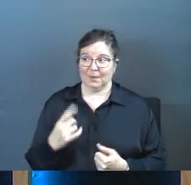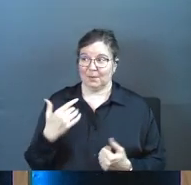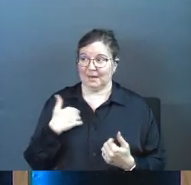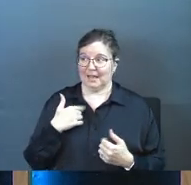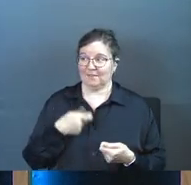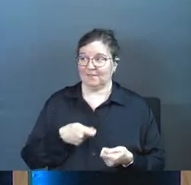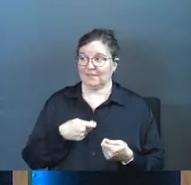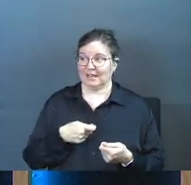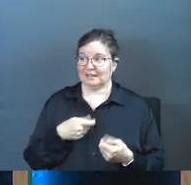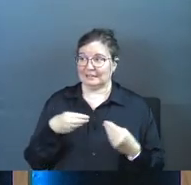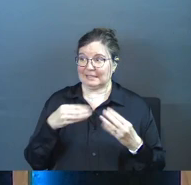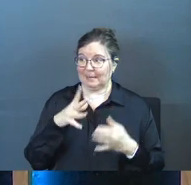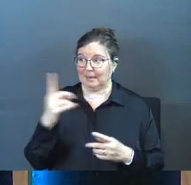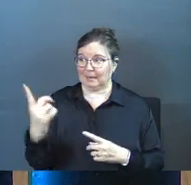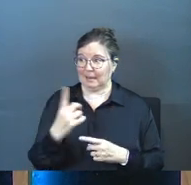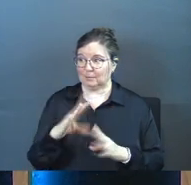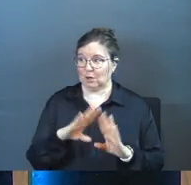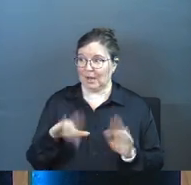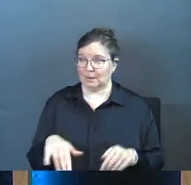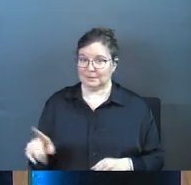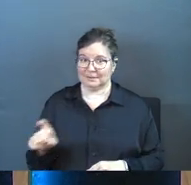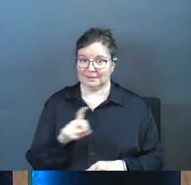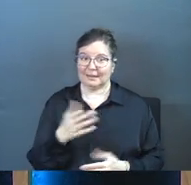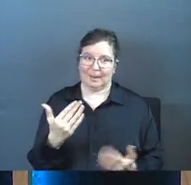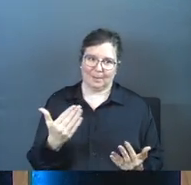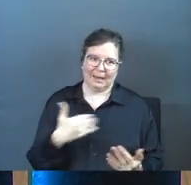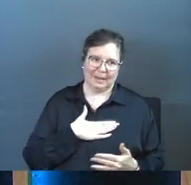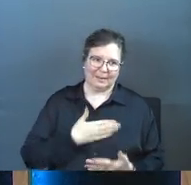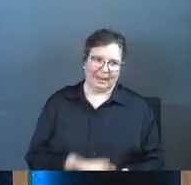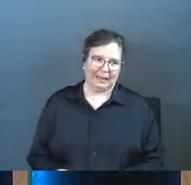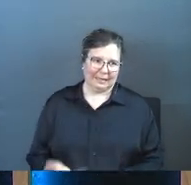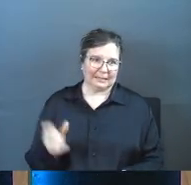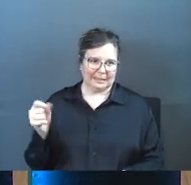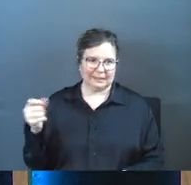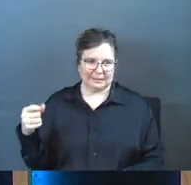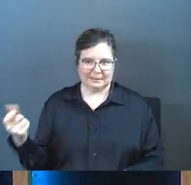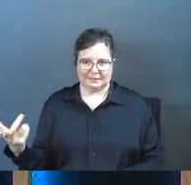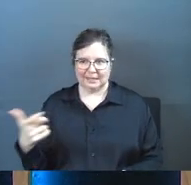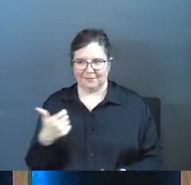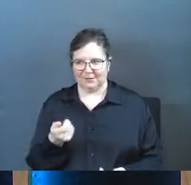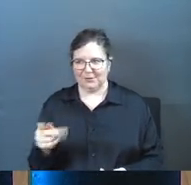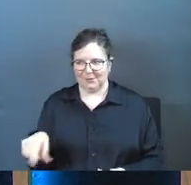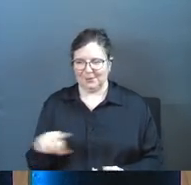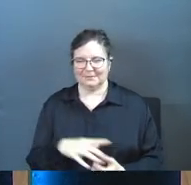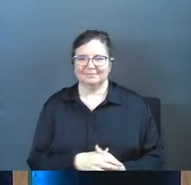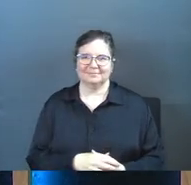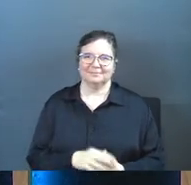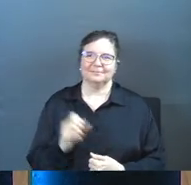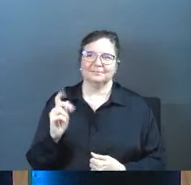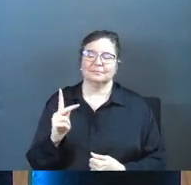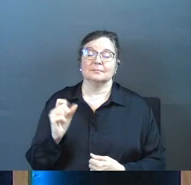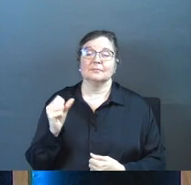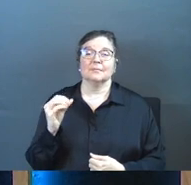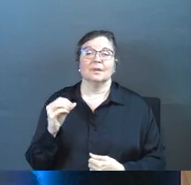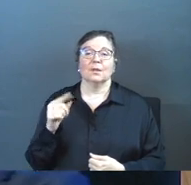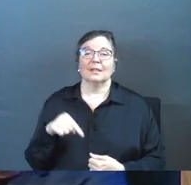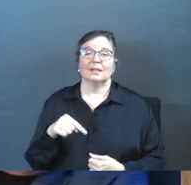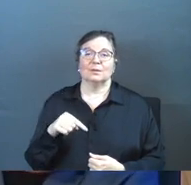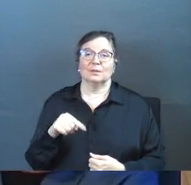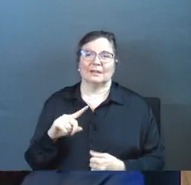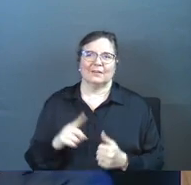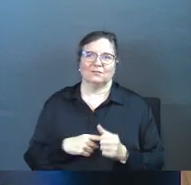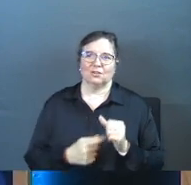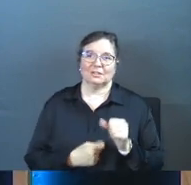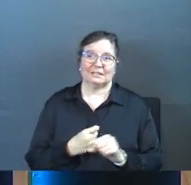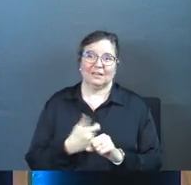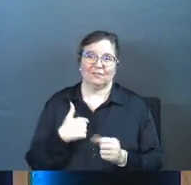Anybody have a vacuum salesman ever come to your house? Come on, admit it. Yes, yes, yes, got a couple of you. Okay, so again, this was in the